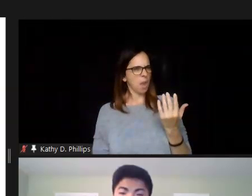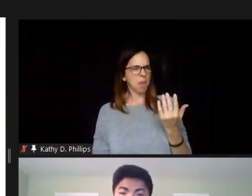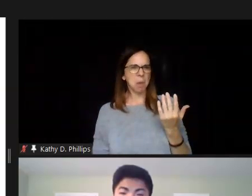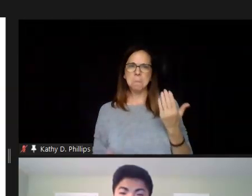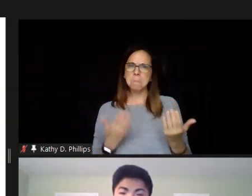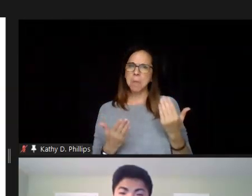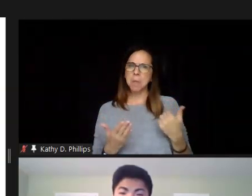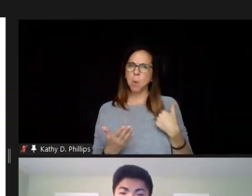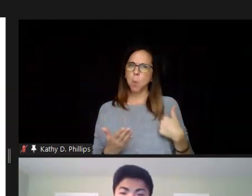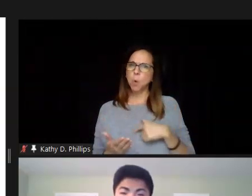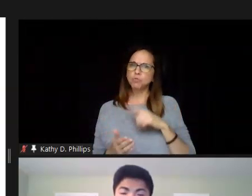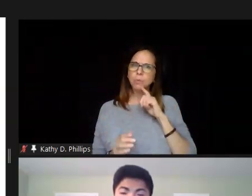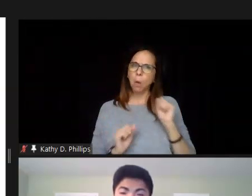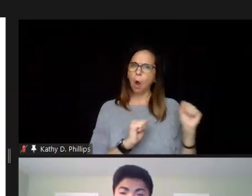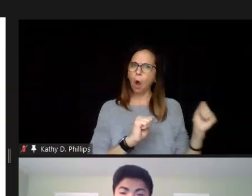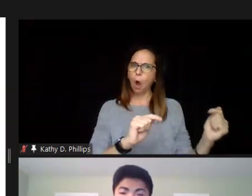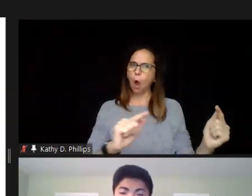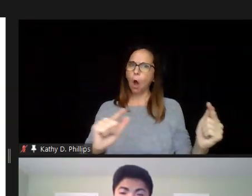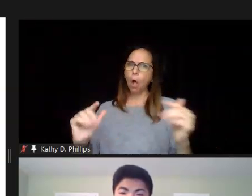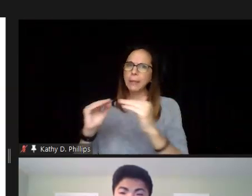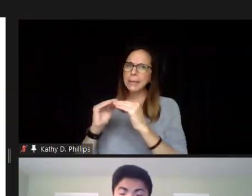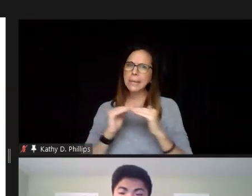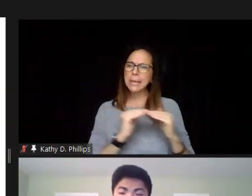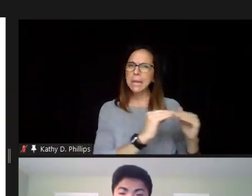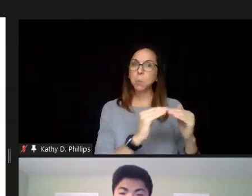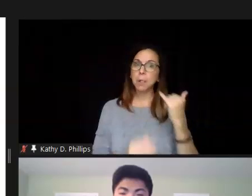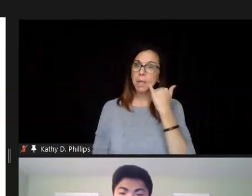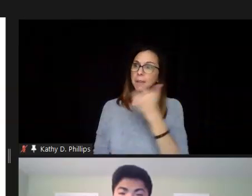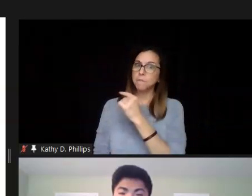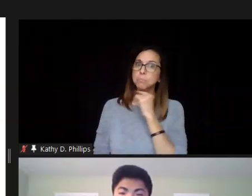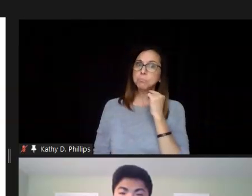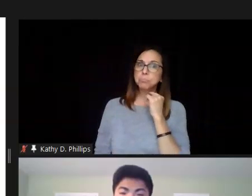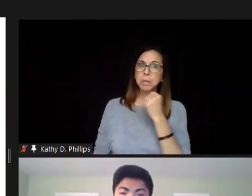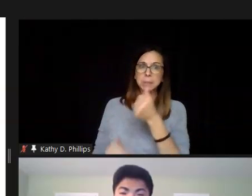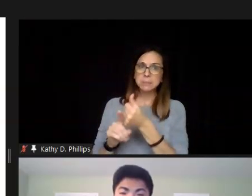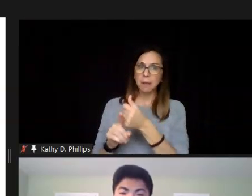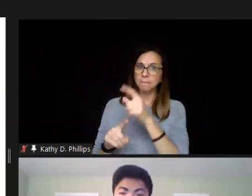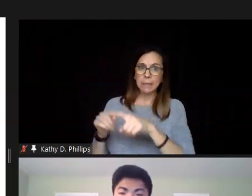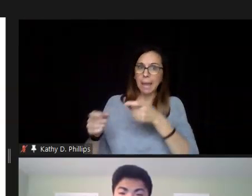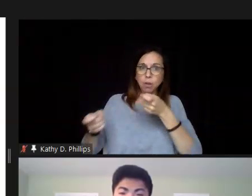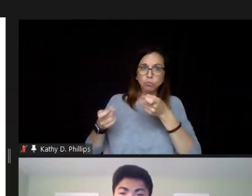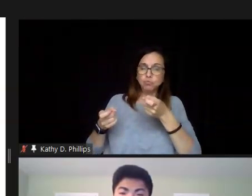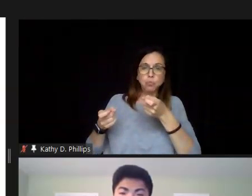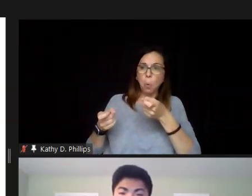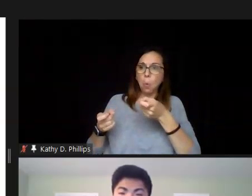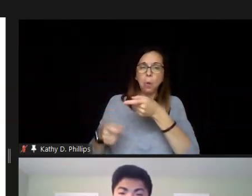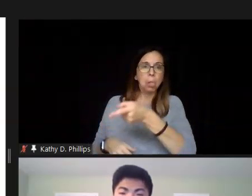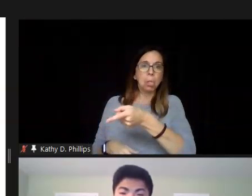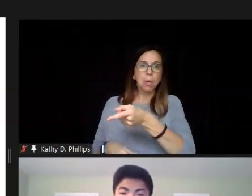really all equal. If the priest has no more control or no